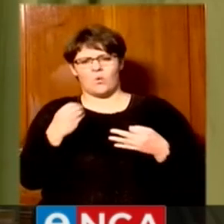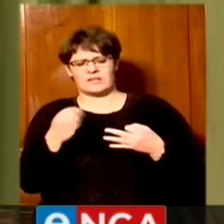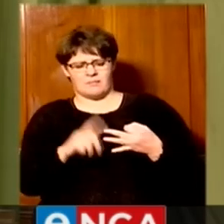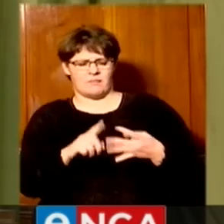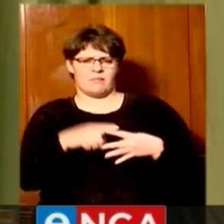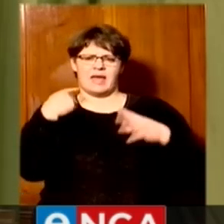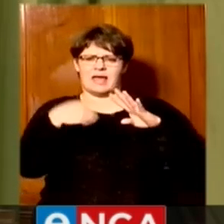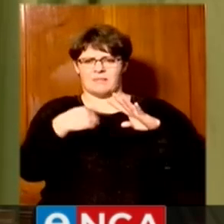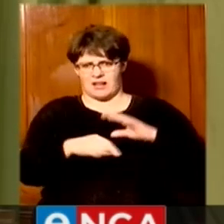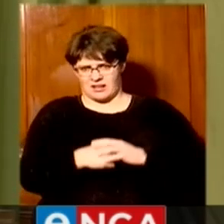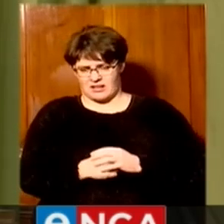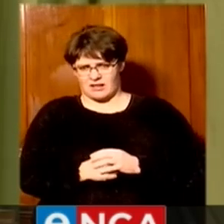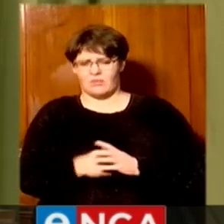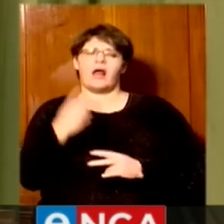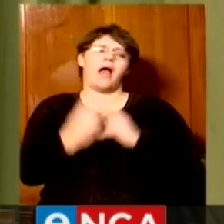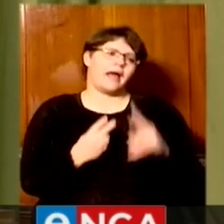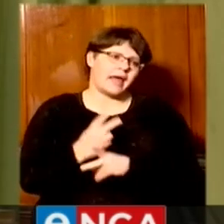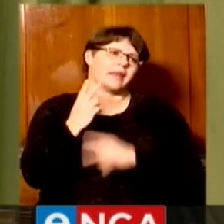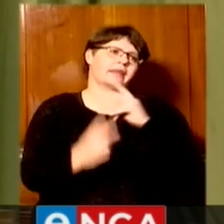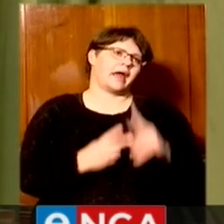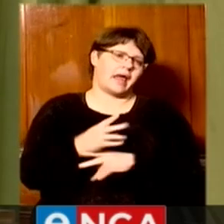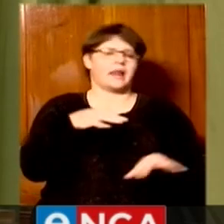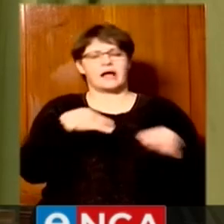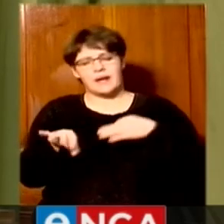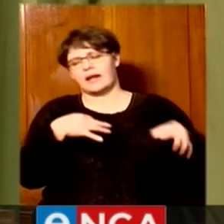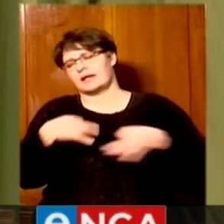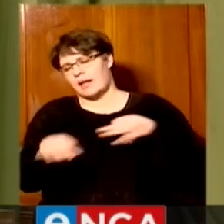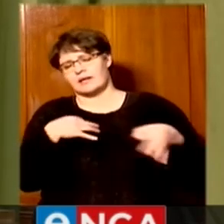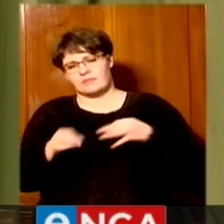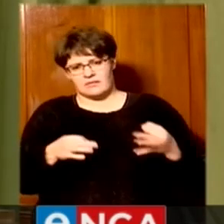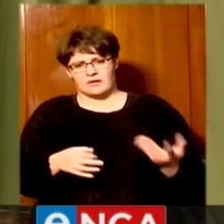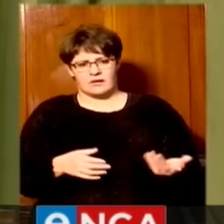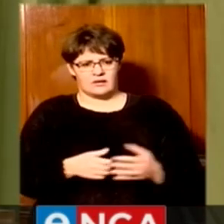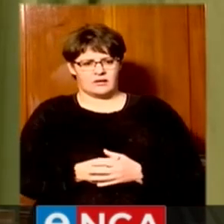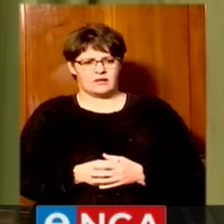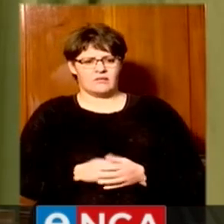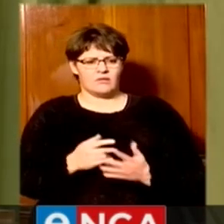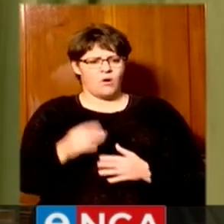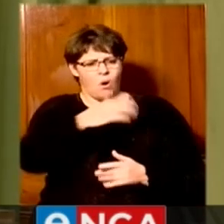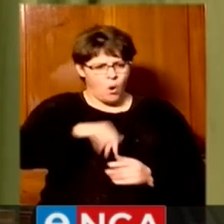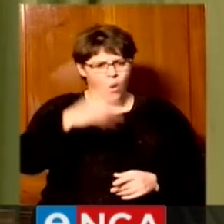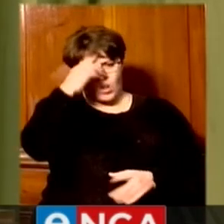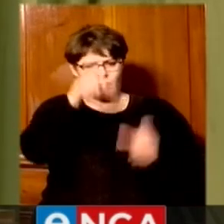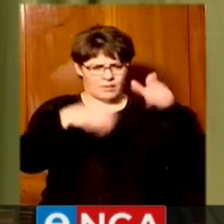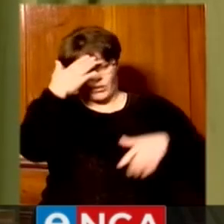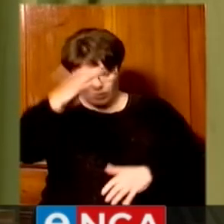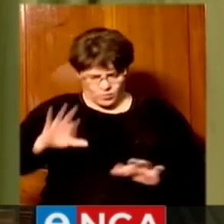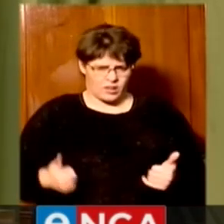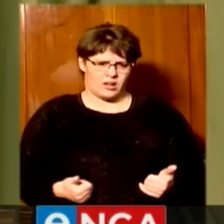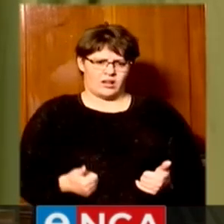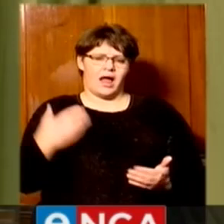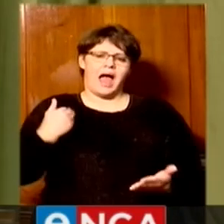I think we've repeated this story over and over again. Everybody at home, wonke umuntu uyazi nje ukuthi